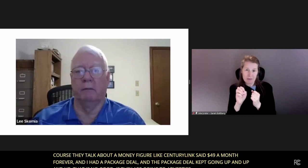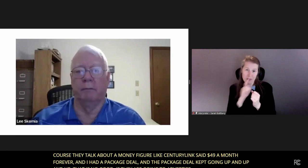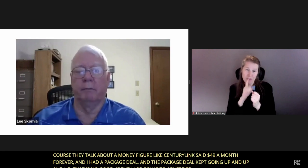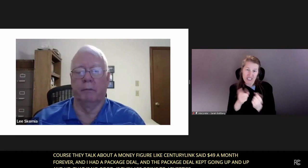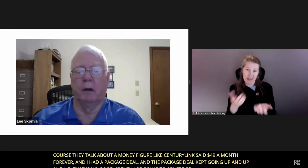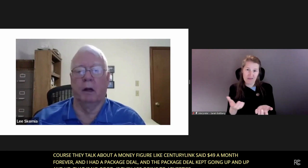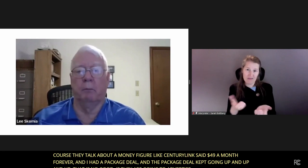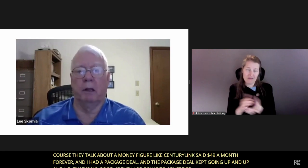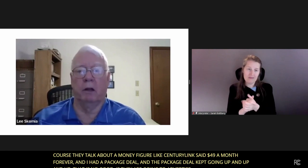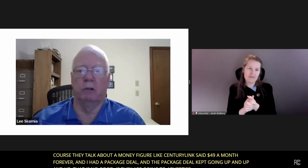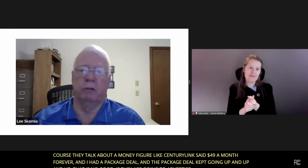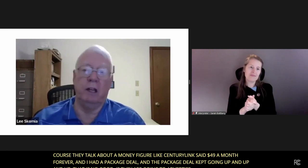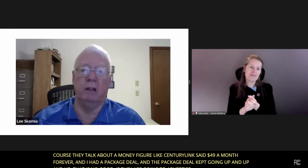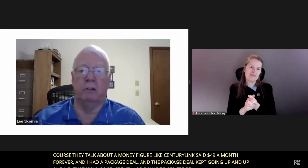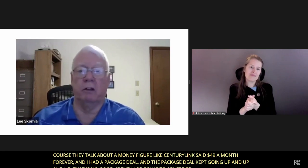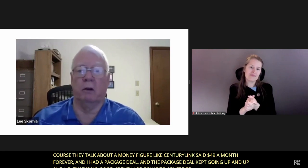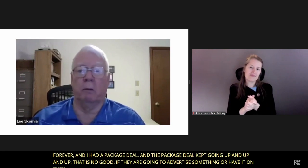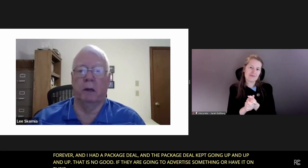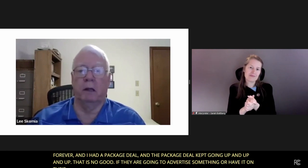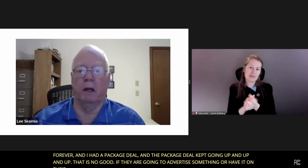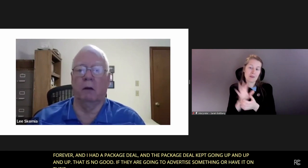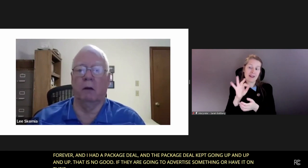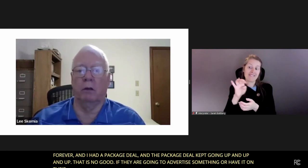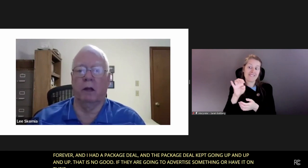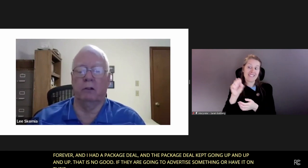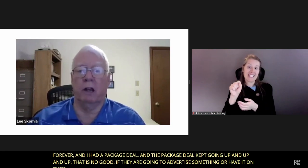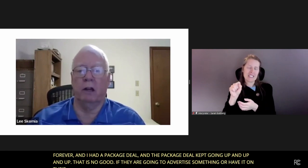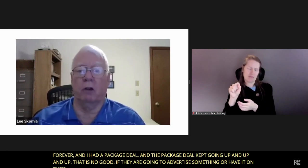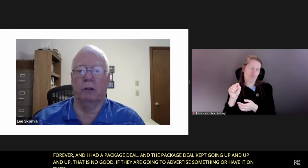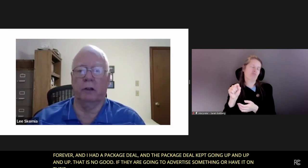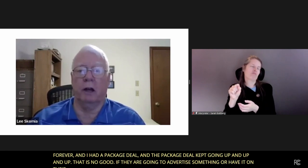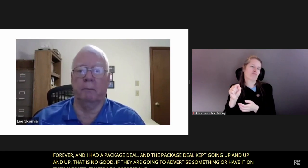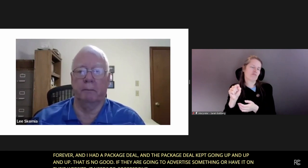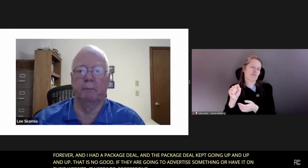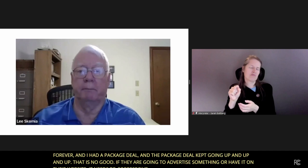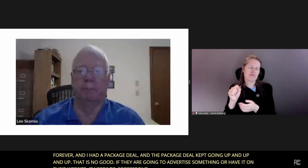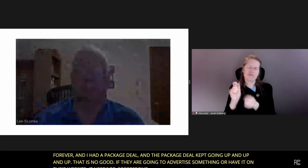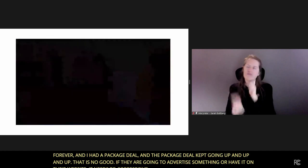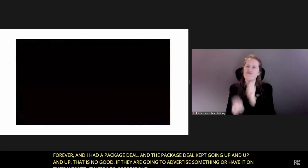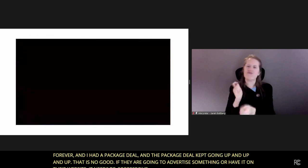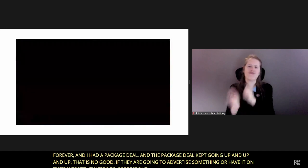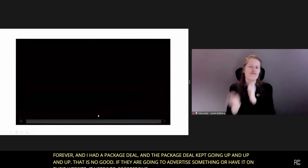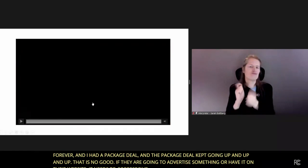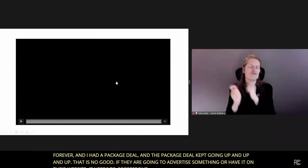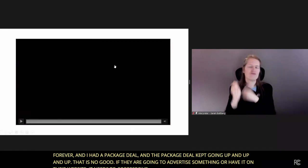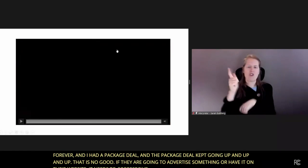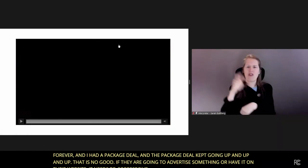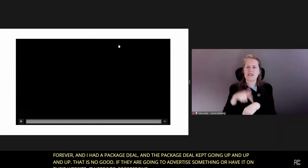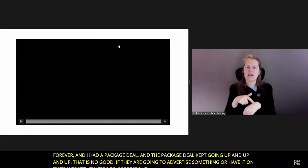reality, because fees are a big thing where they change all the time.